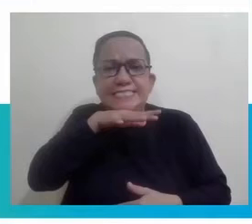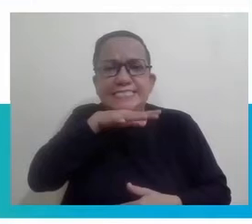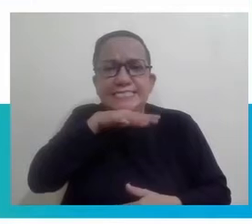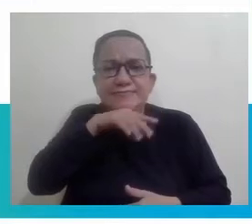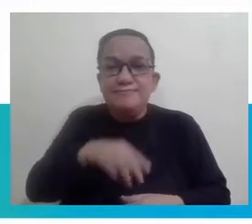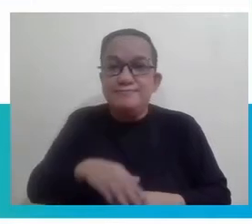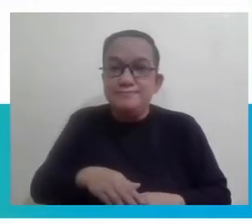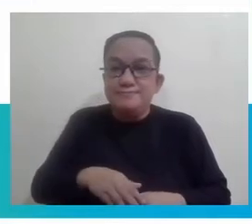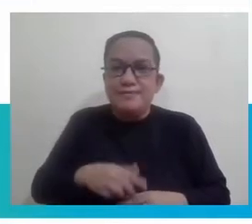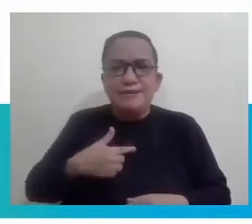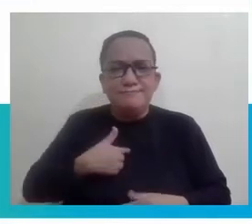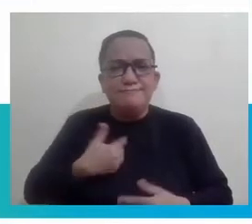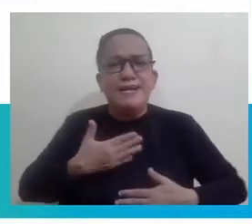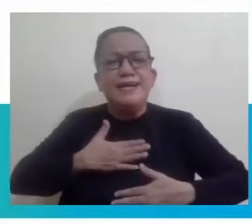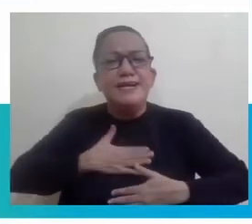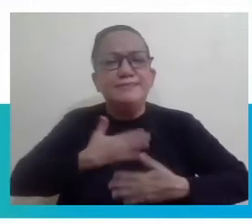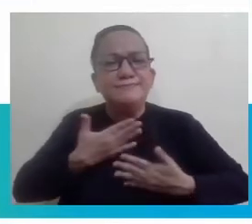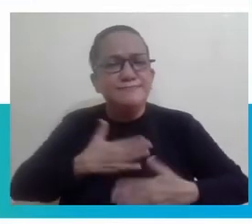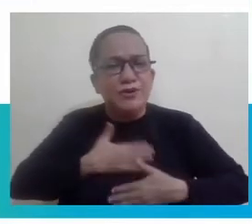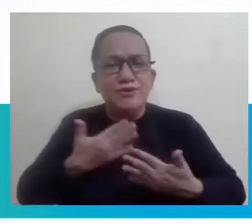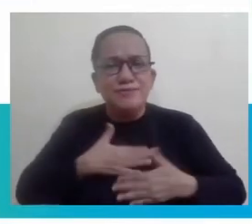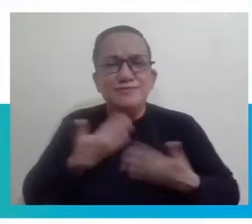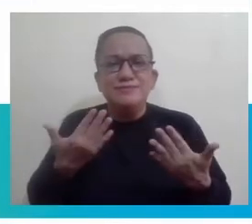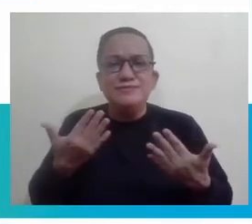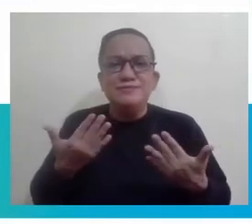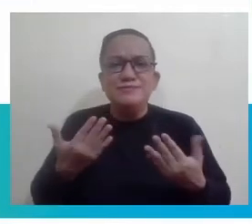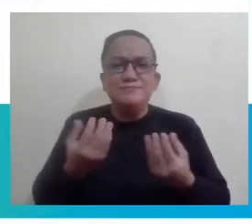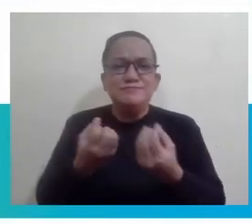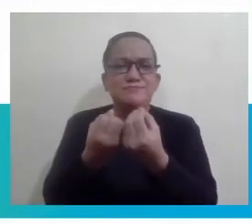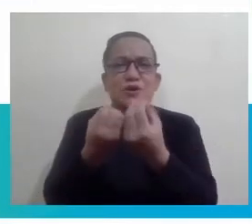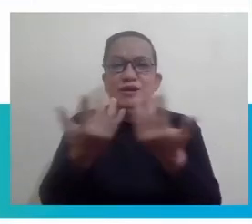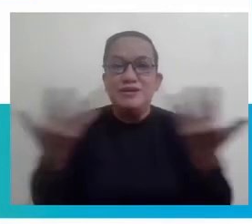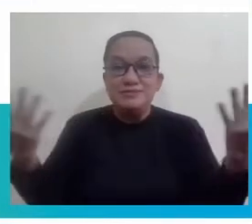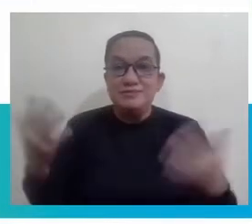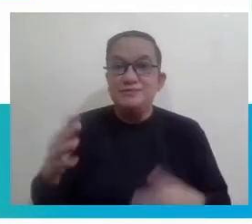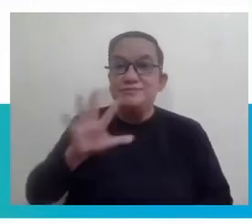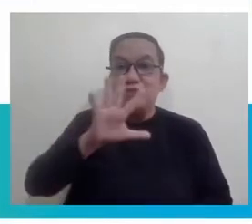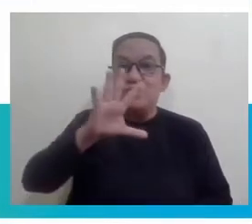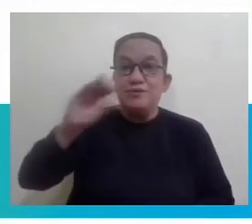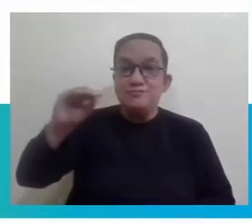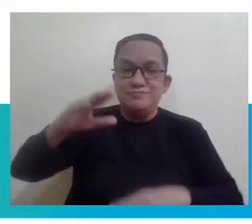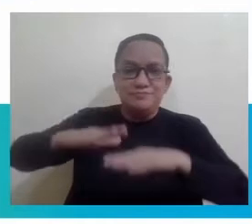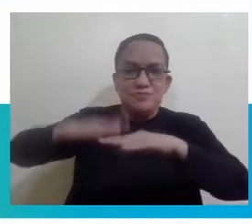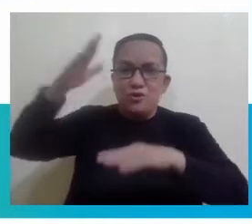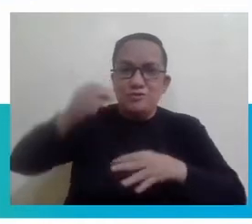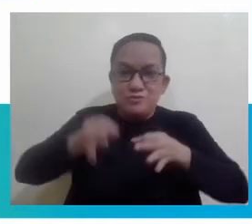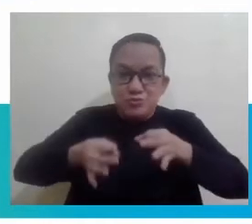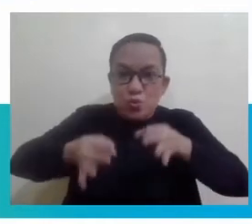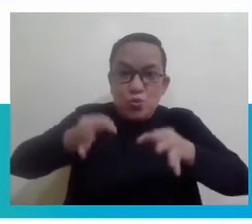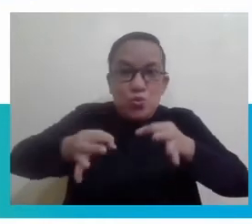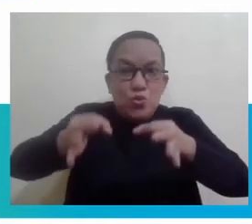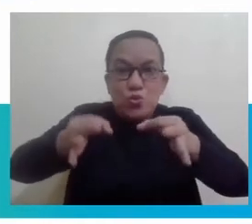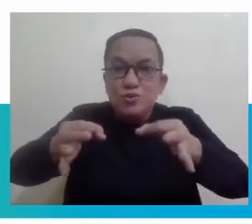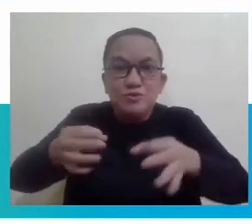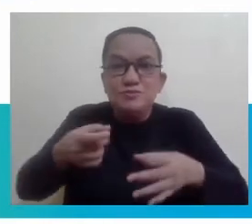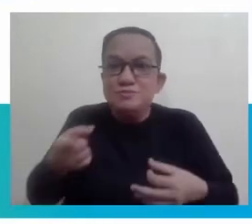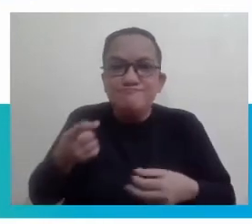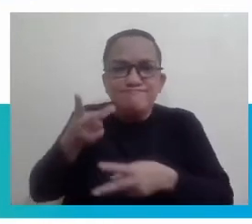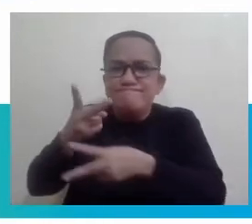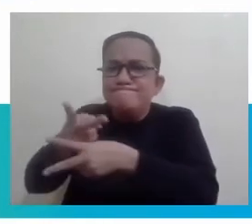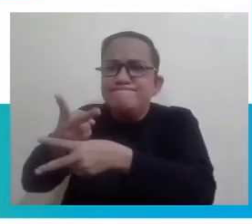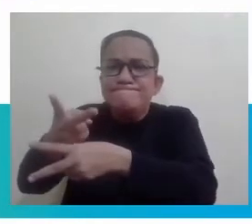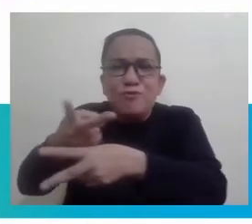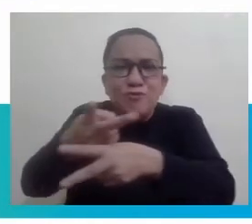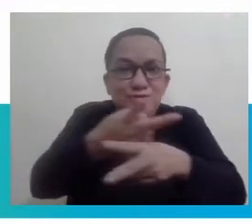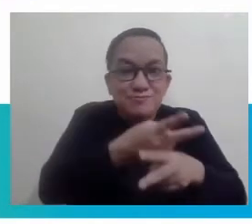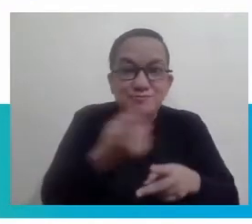50 institutions have now joined the Sustainable Blue Economy Finance Initiative, including the World Wildlife Fund,